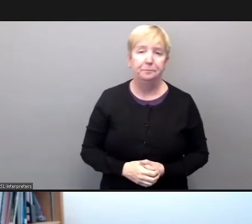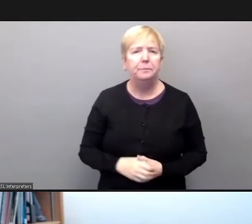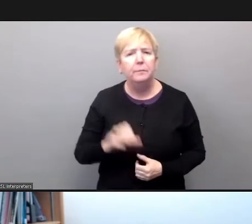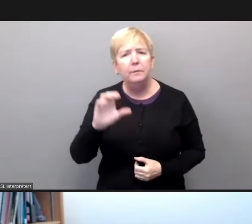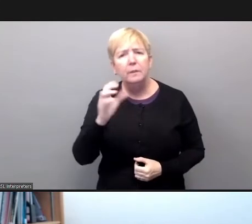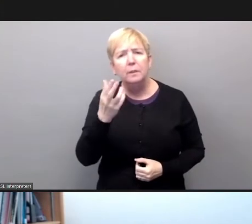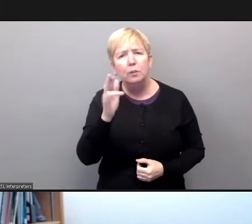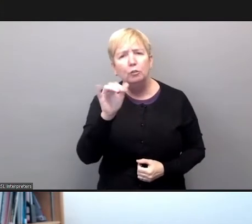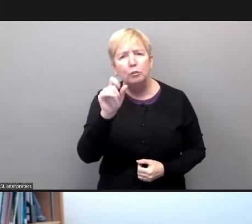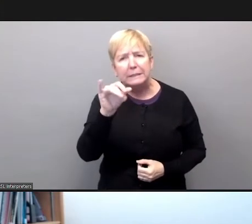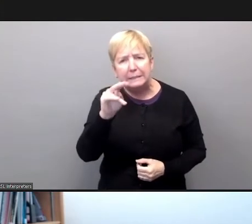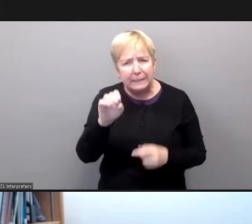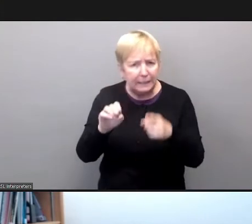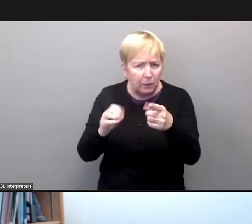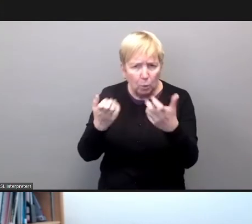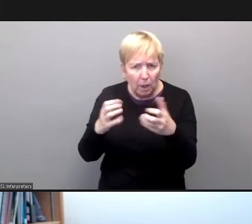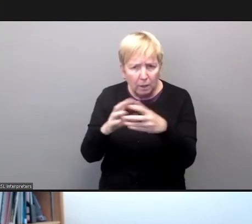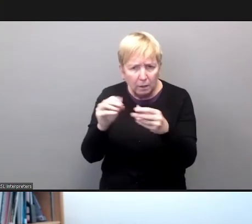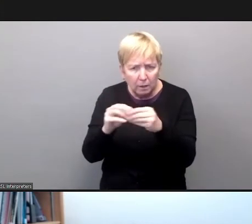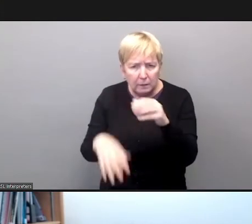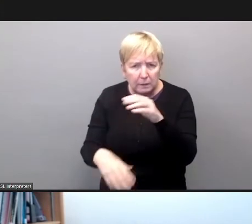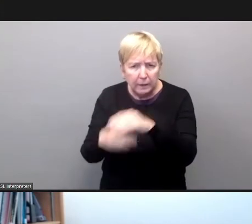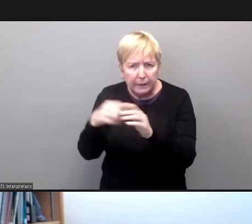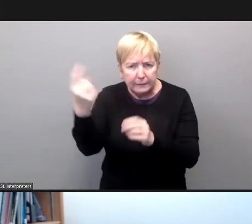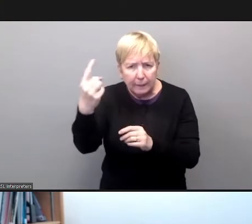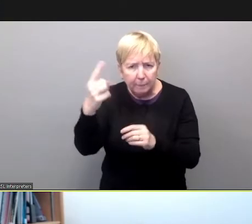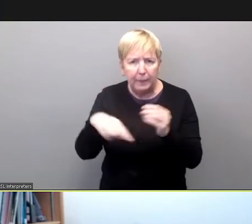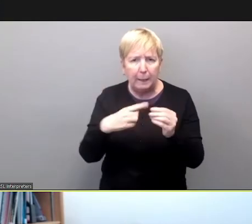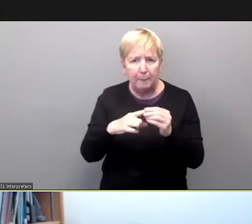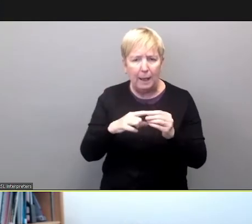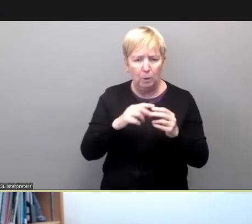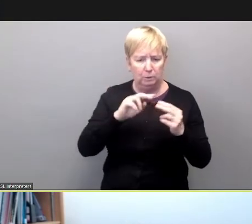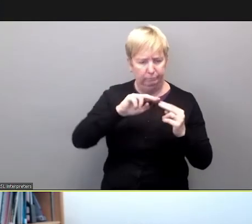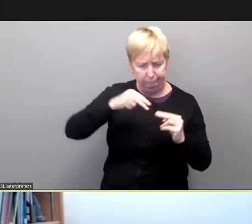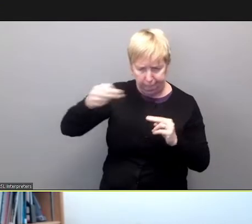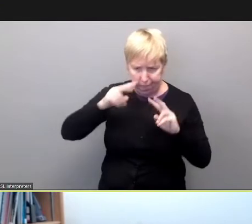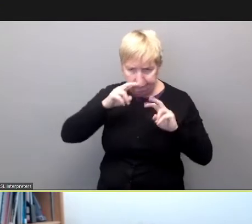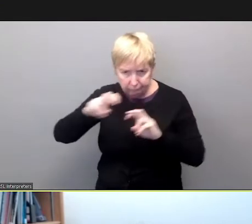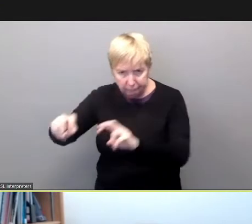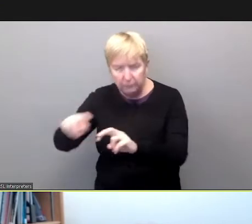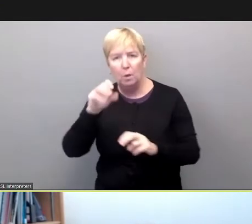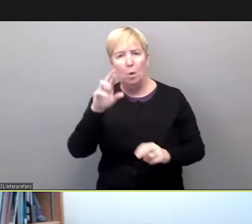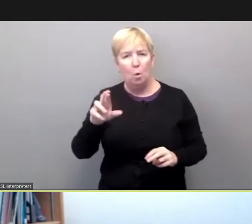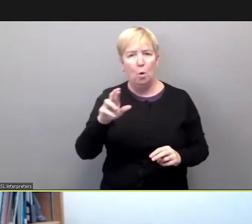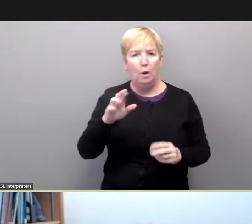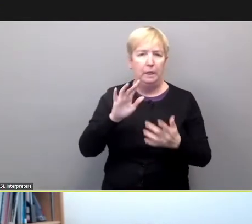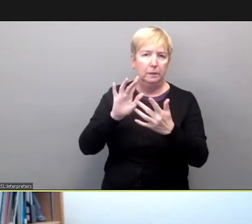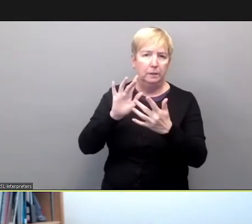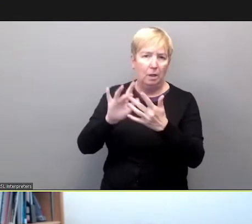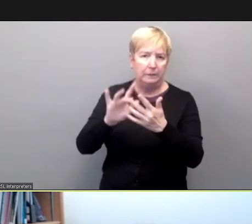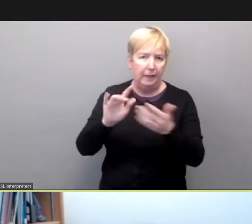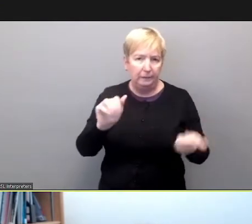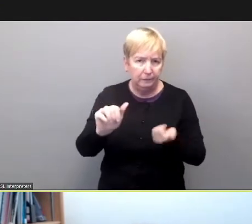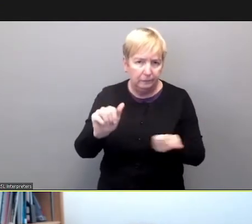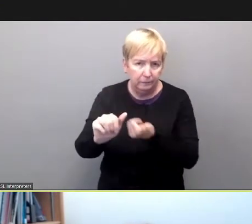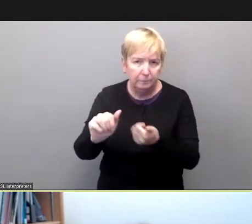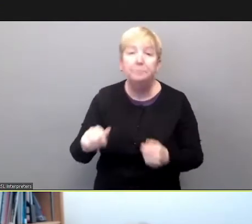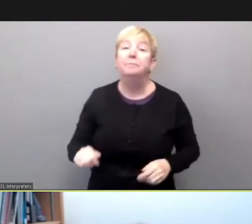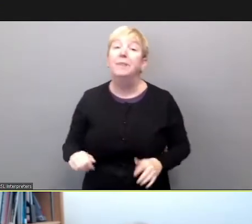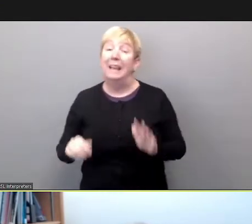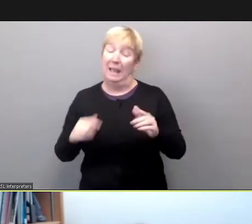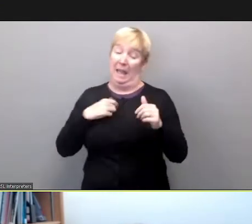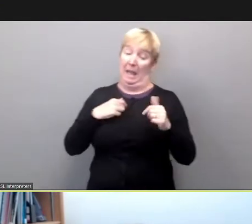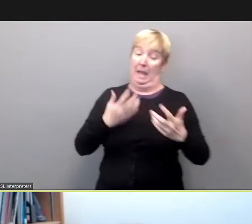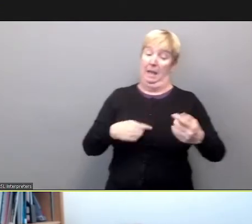on sequencing or contact tracing. Oh, sure. I just wanted to start from the national level. So again, this is